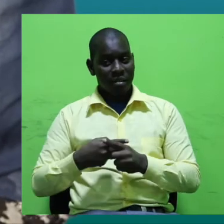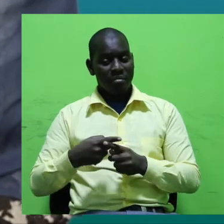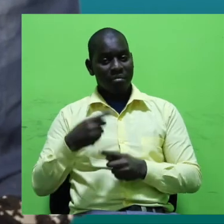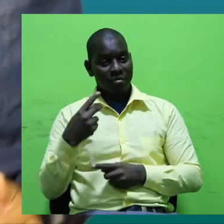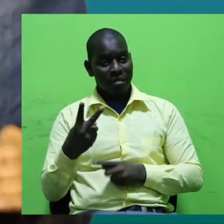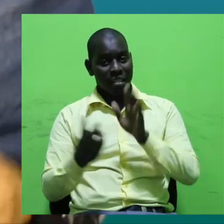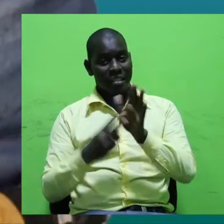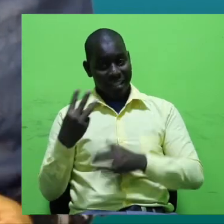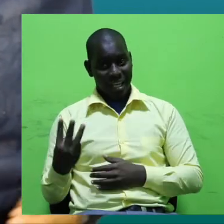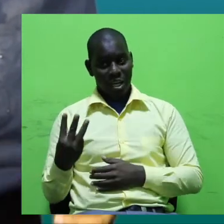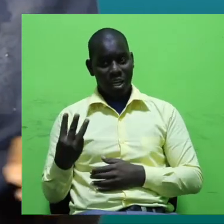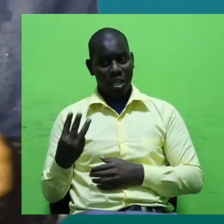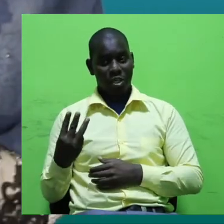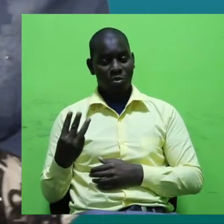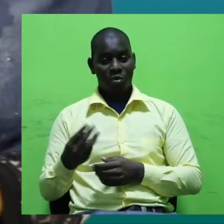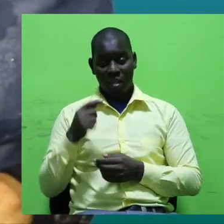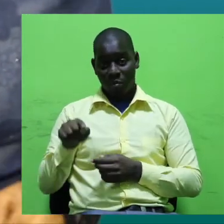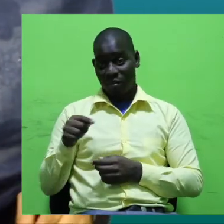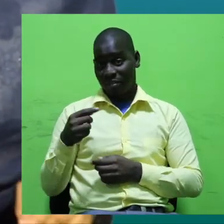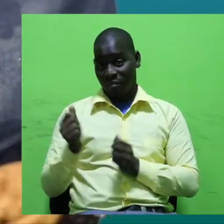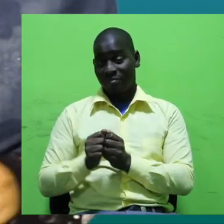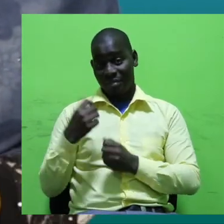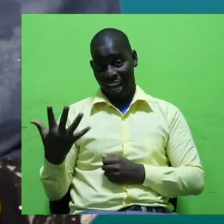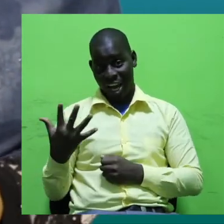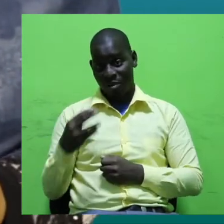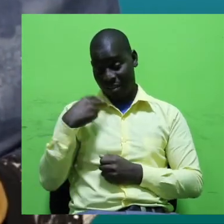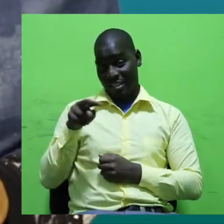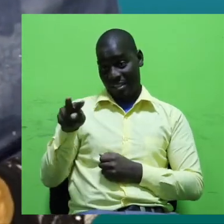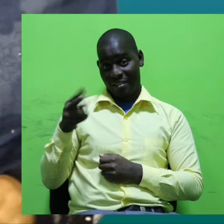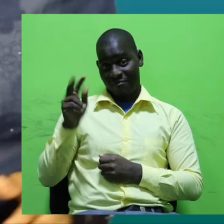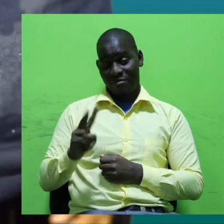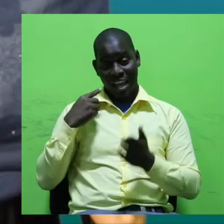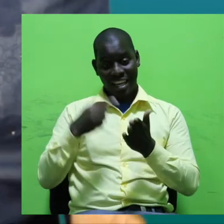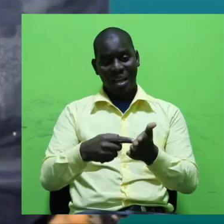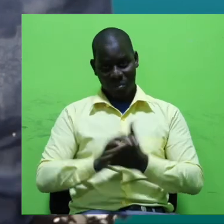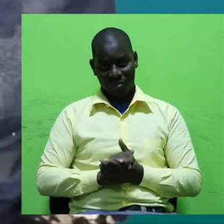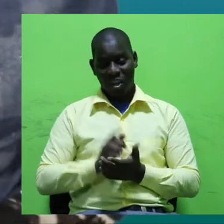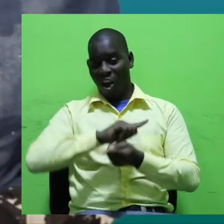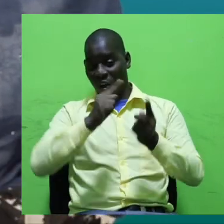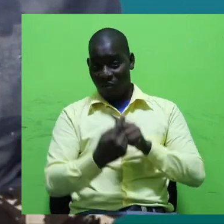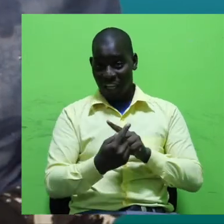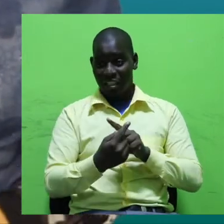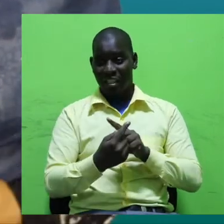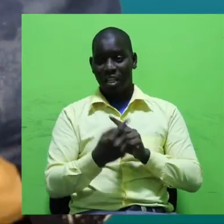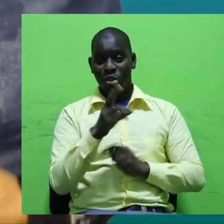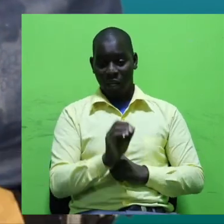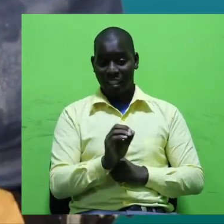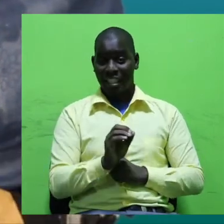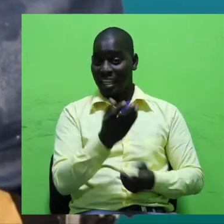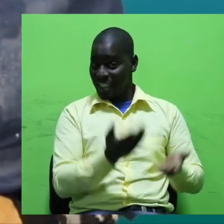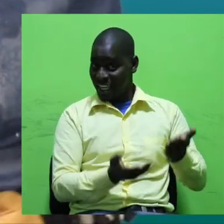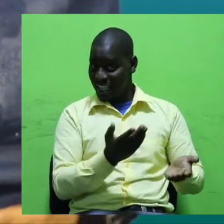Experimenting puts together all the science processes skills. With the information we gather from our